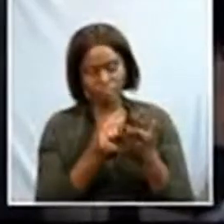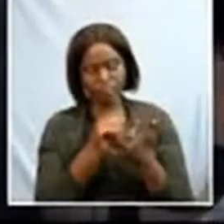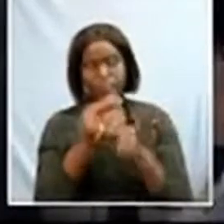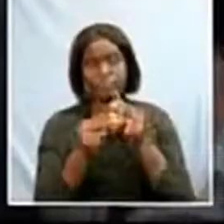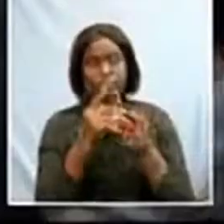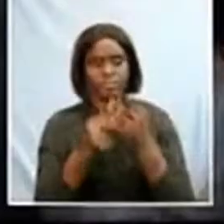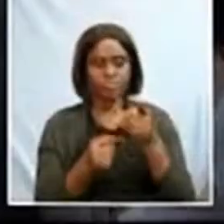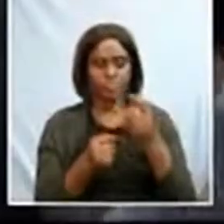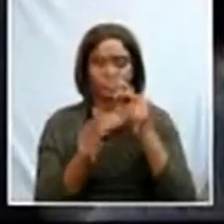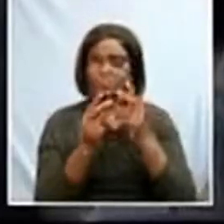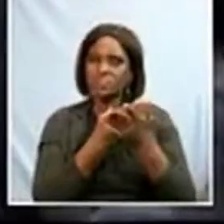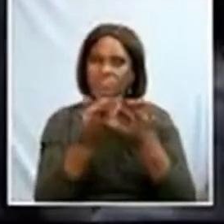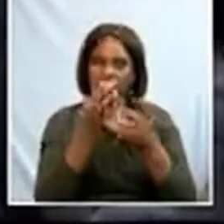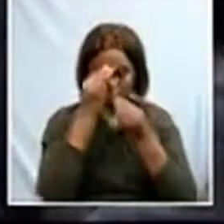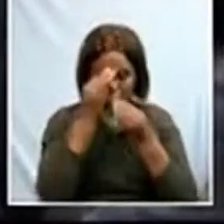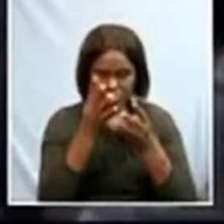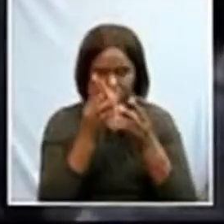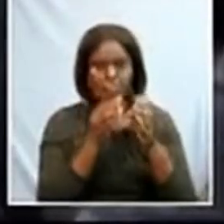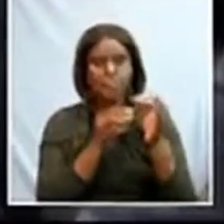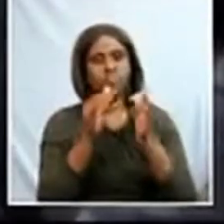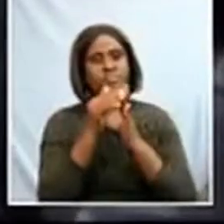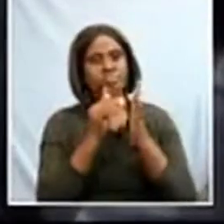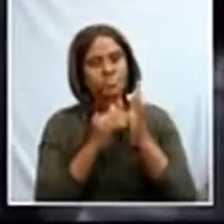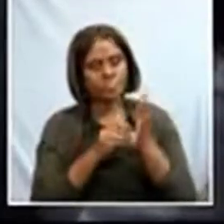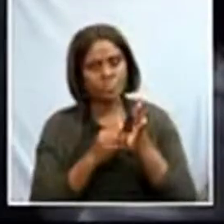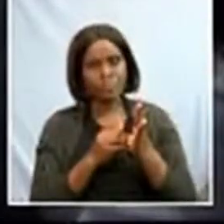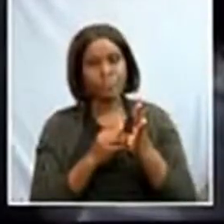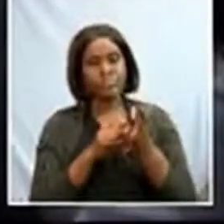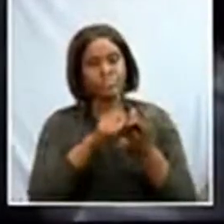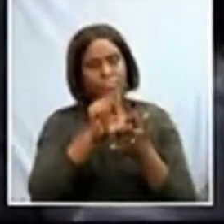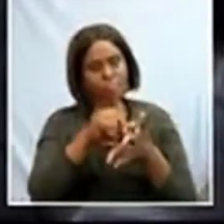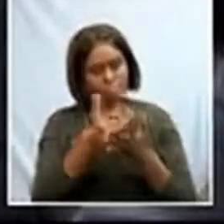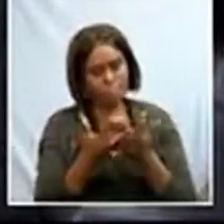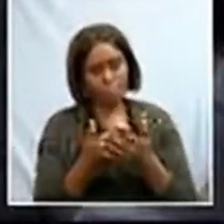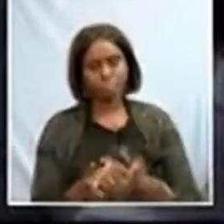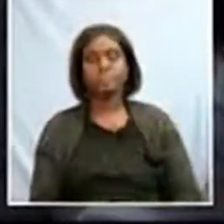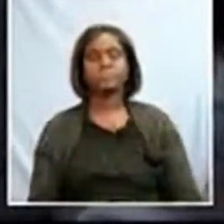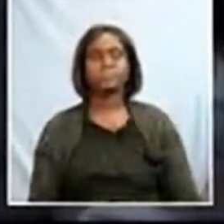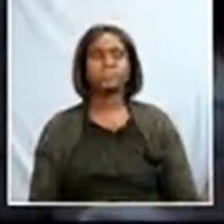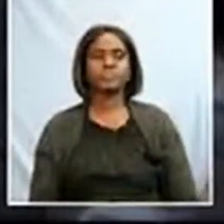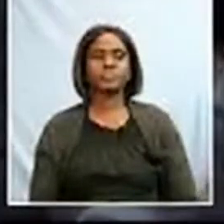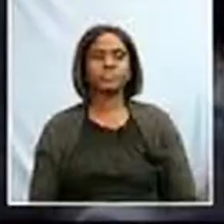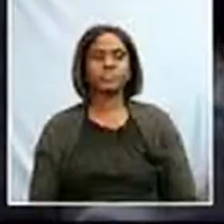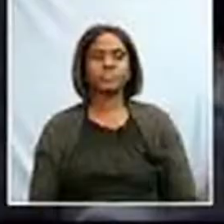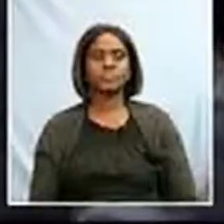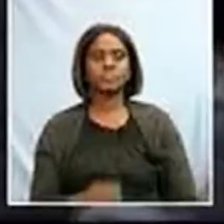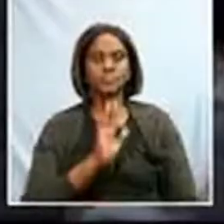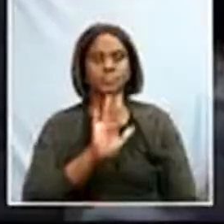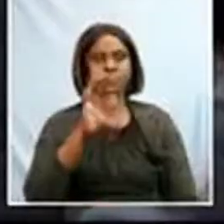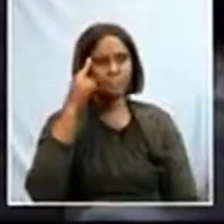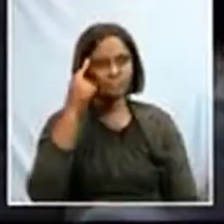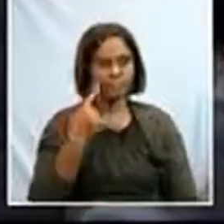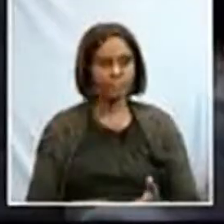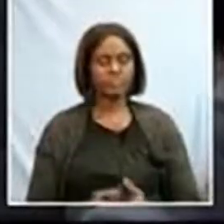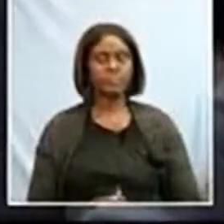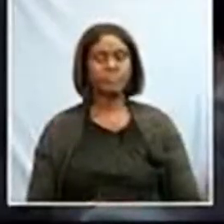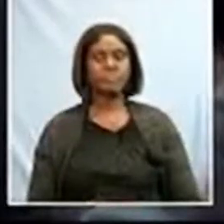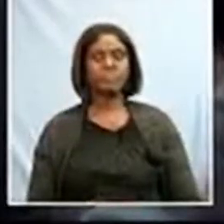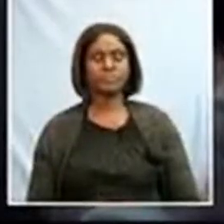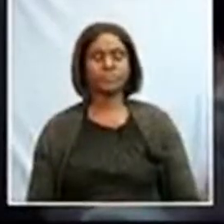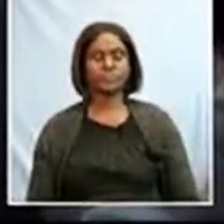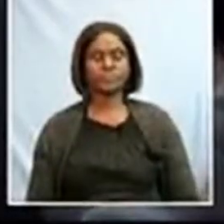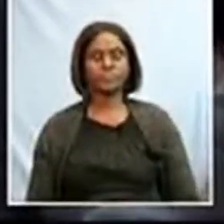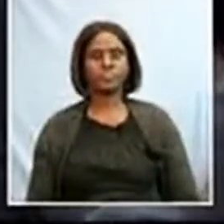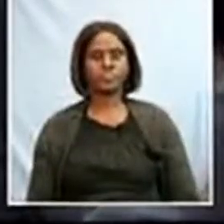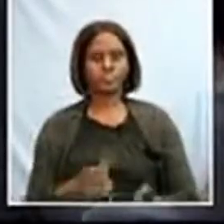means it's failure to adhere to specifications. So how did you pay the 400,000 kwacha? What was it for? And failure